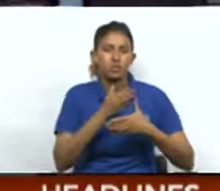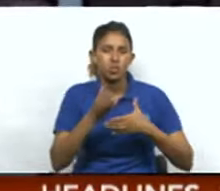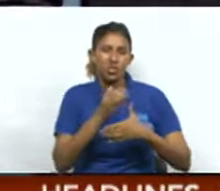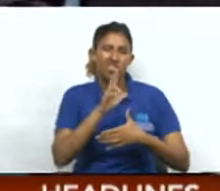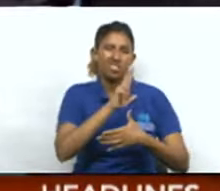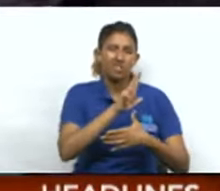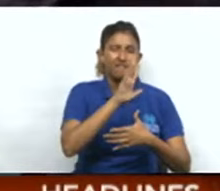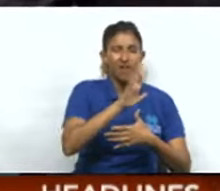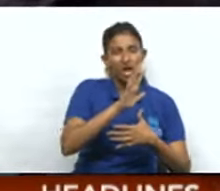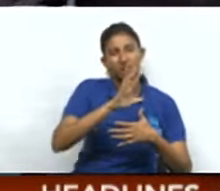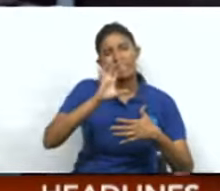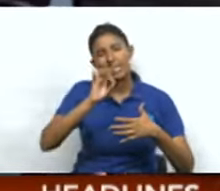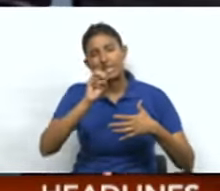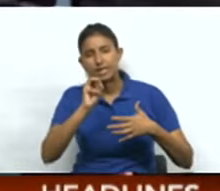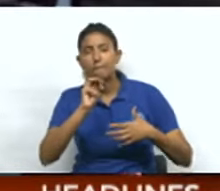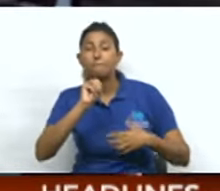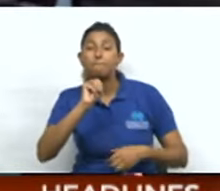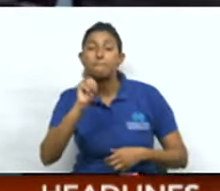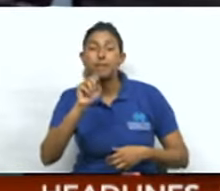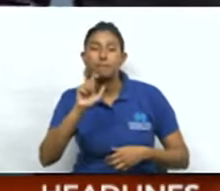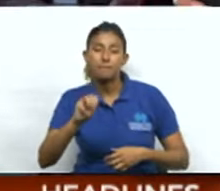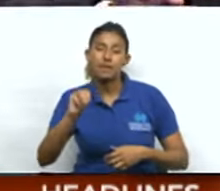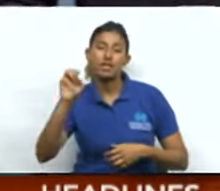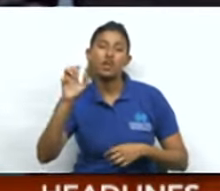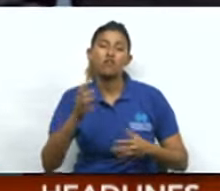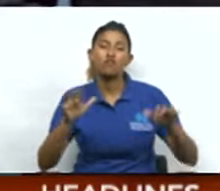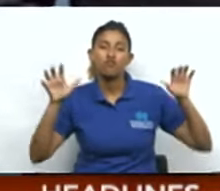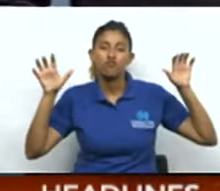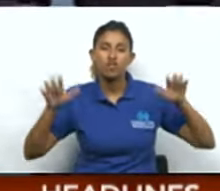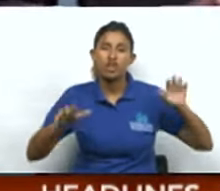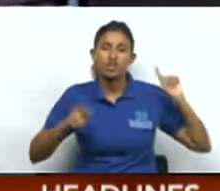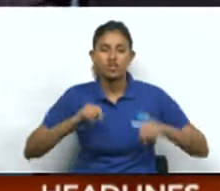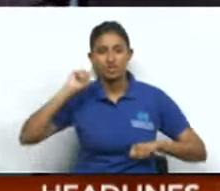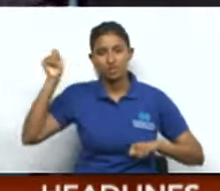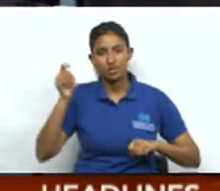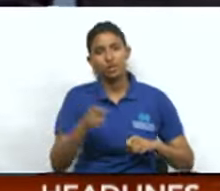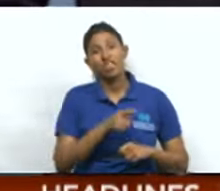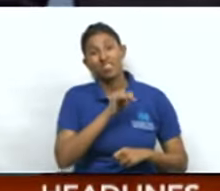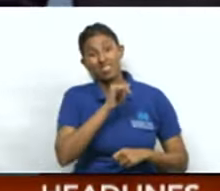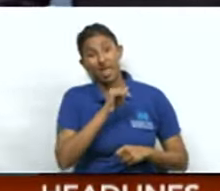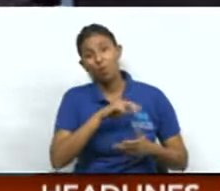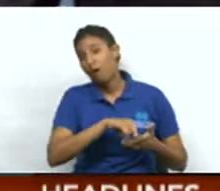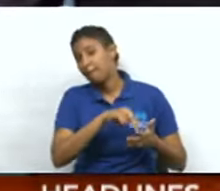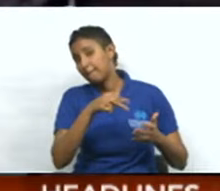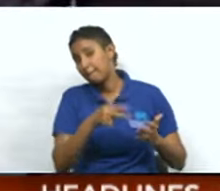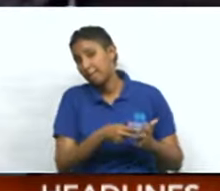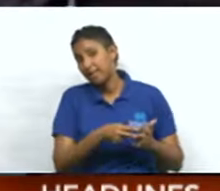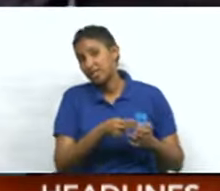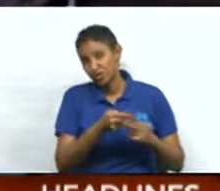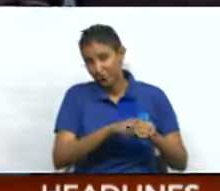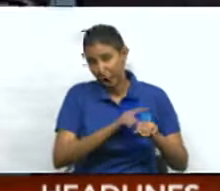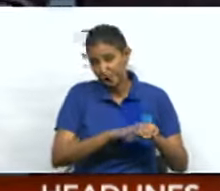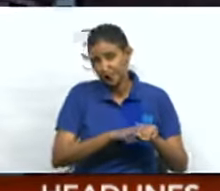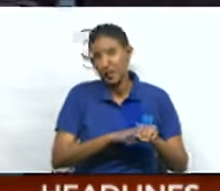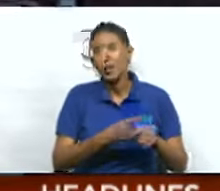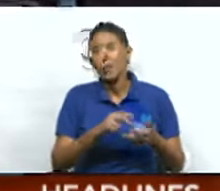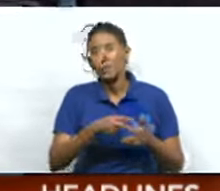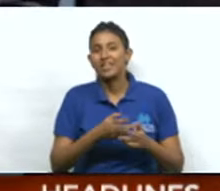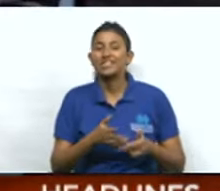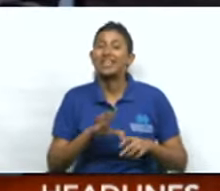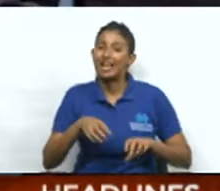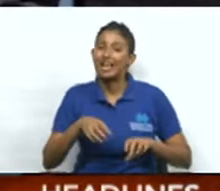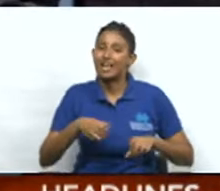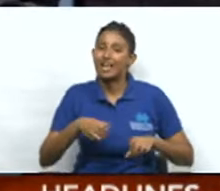and 80 millimeters of rain falling across the country. That amount of rain in a short period of time could cause some street or flash flooding threat. We'll be watching